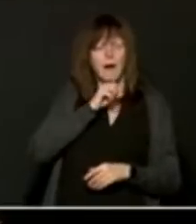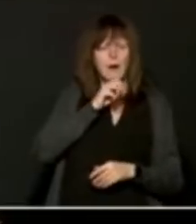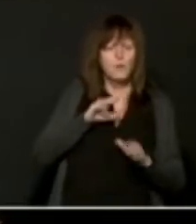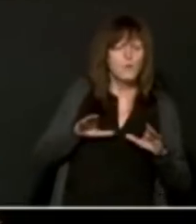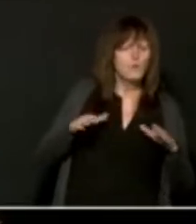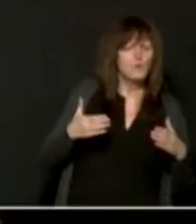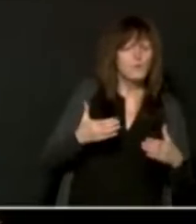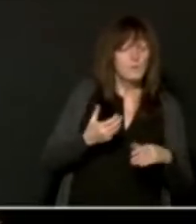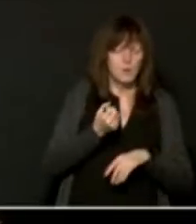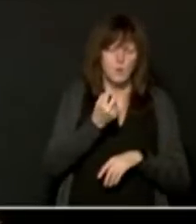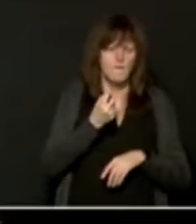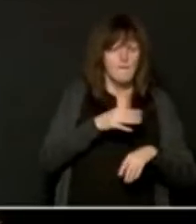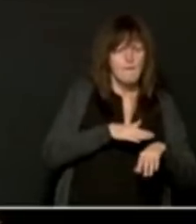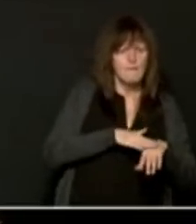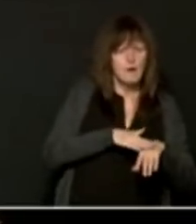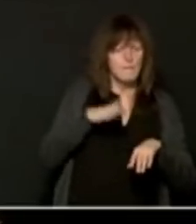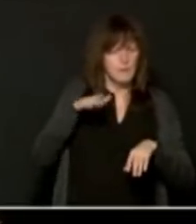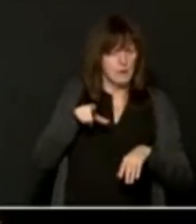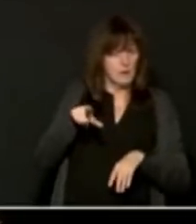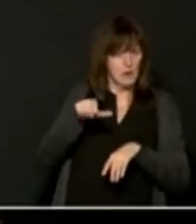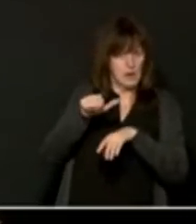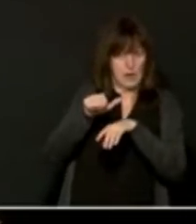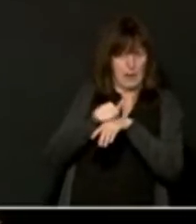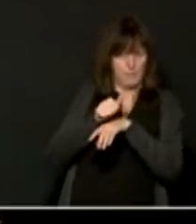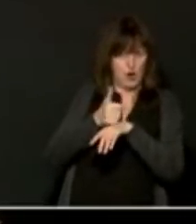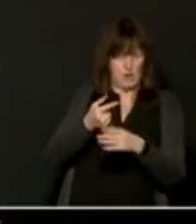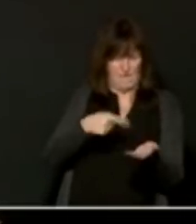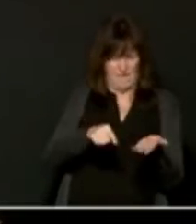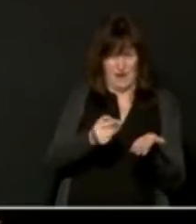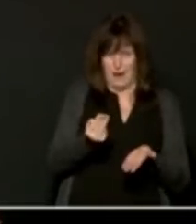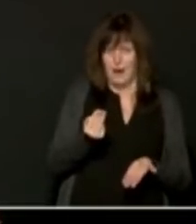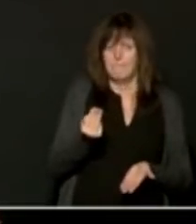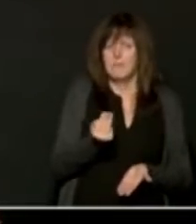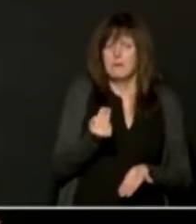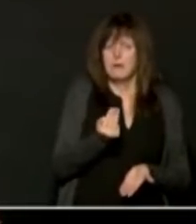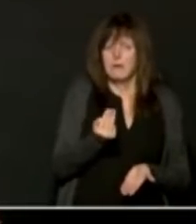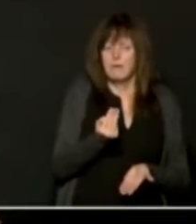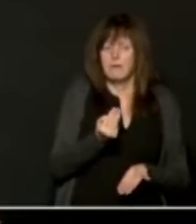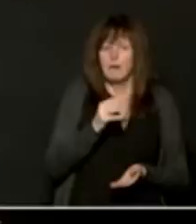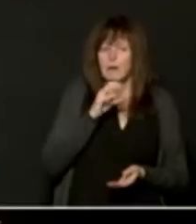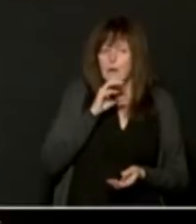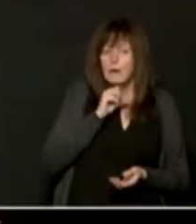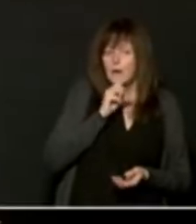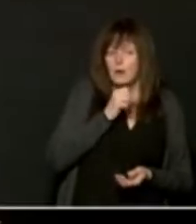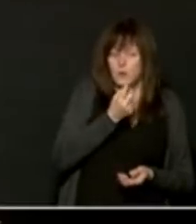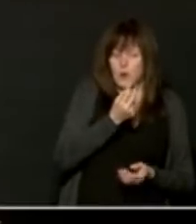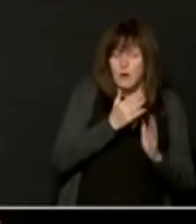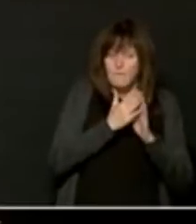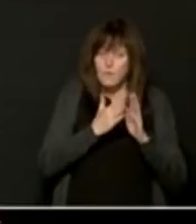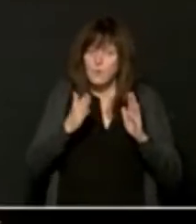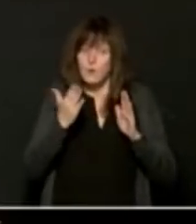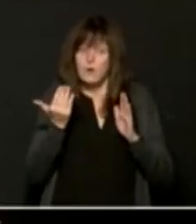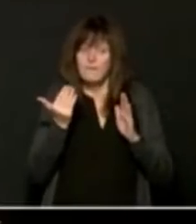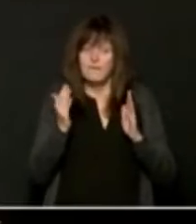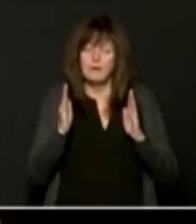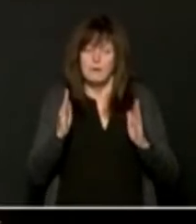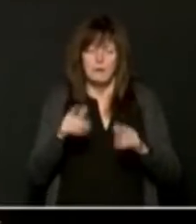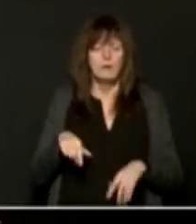Alberta. Will children ages 12 to 15 be able to get vaccinated in Ontario, and